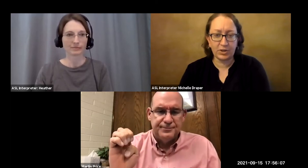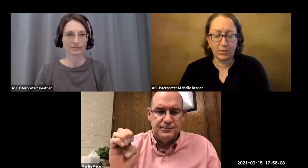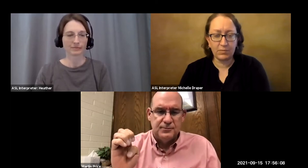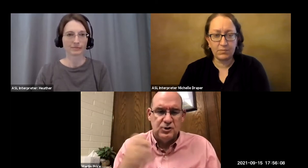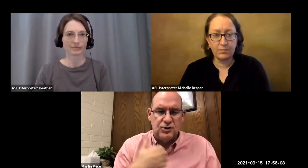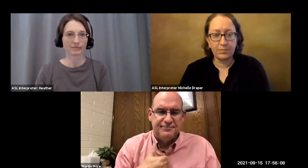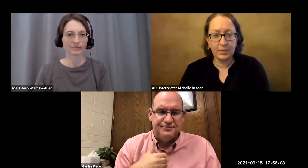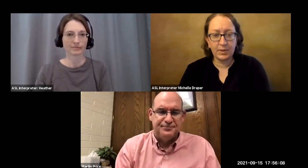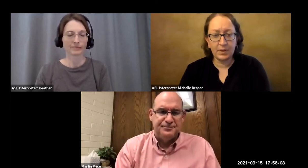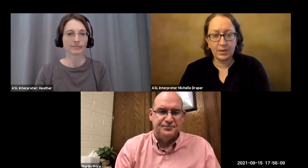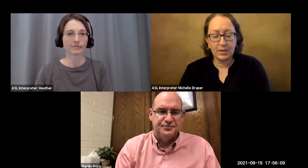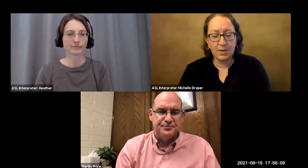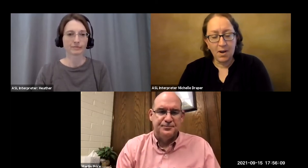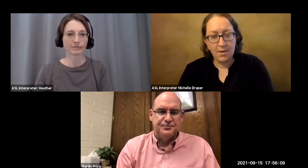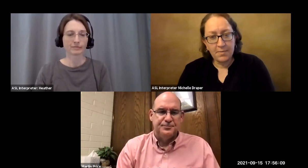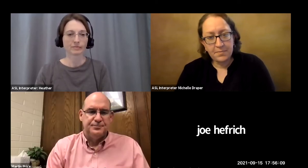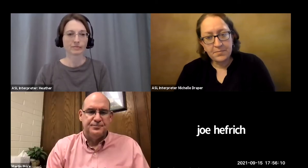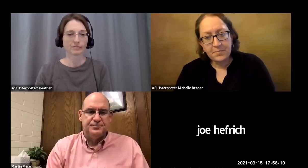comment. Go ahead, Joe.